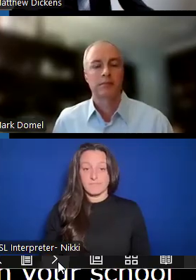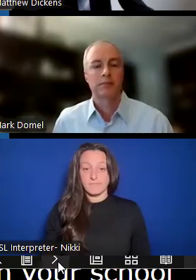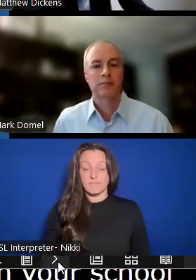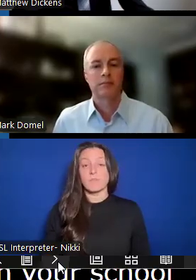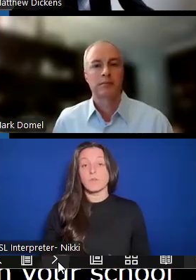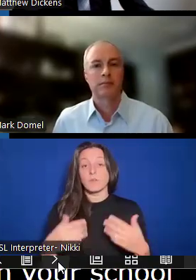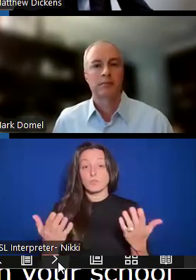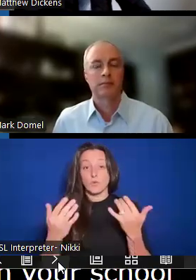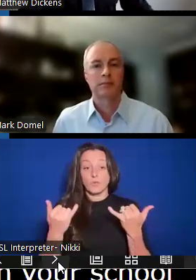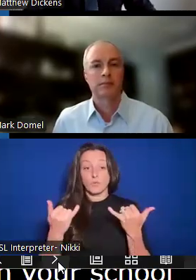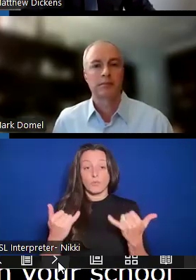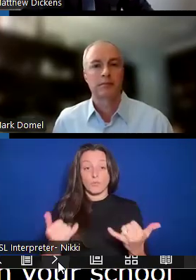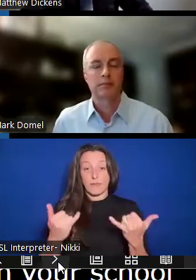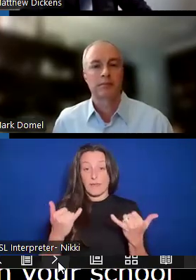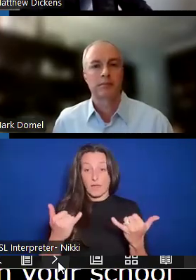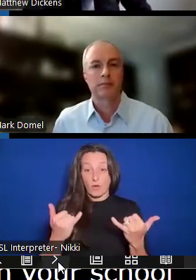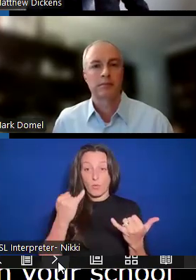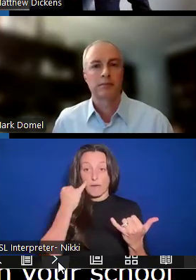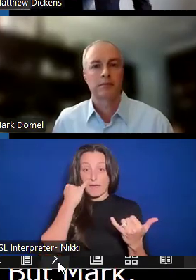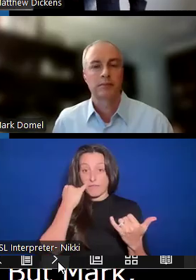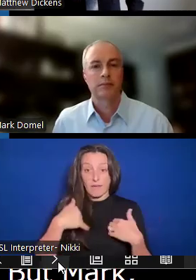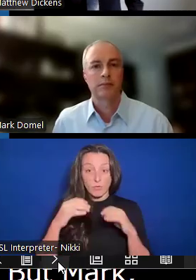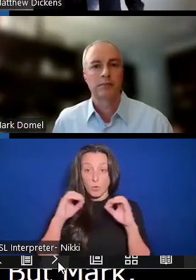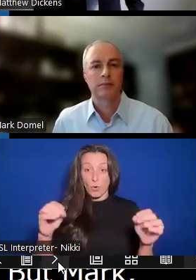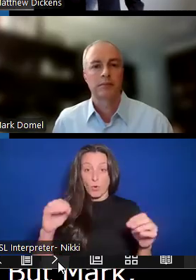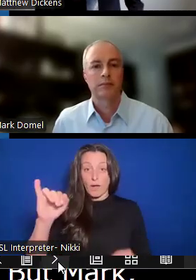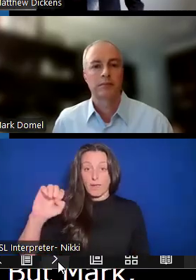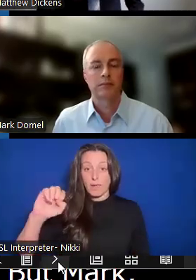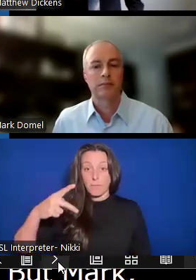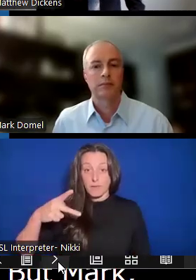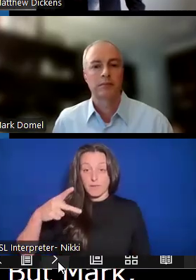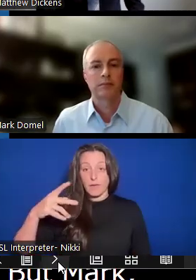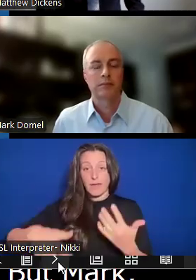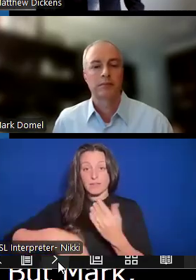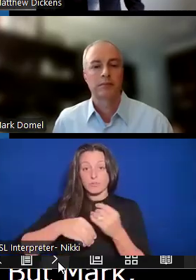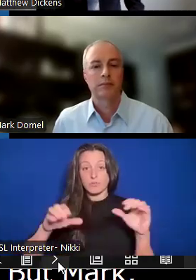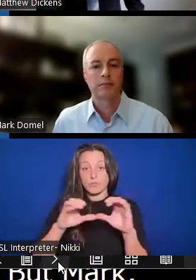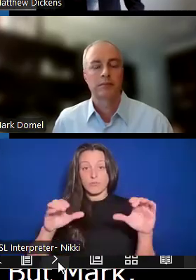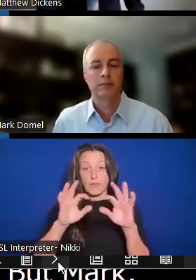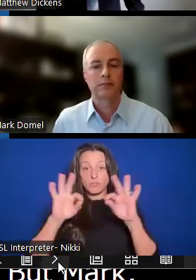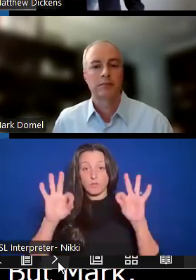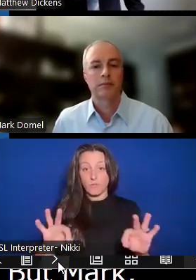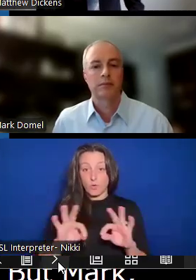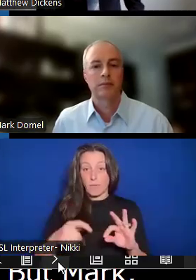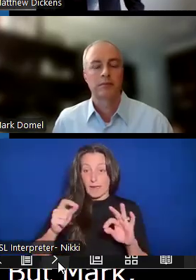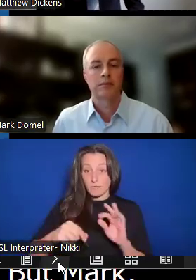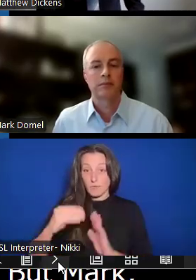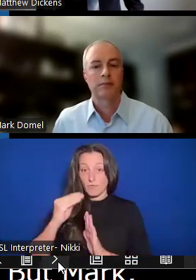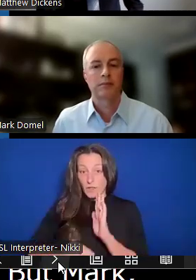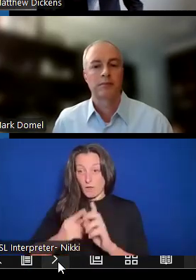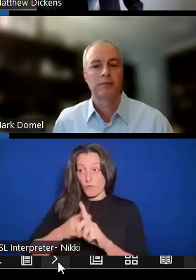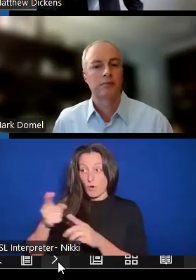So right now, if you do not have a current IEP, the additional certification form needs to be filled out by a